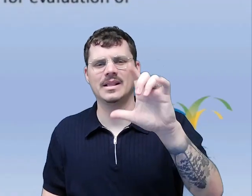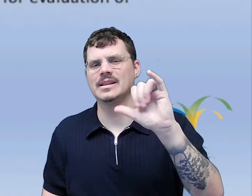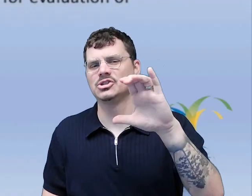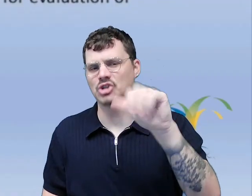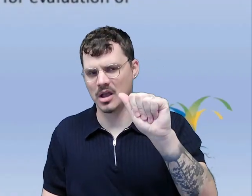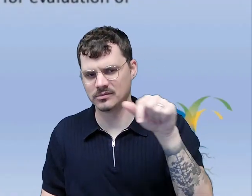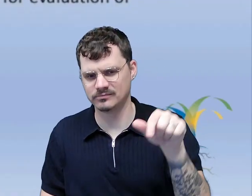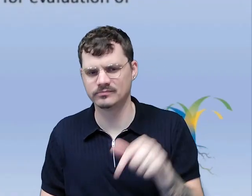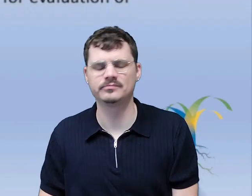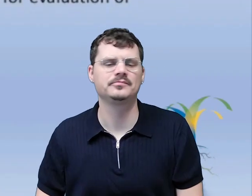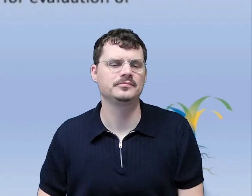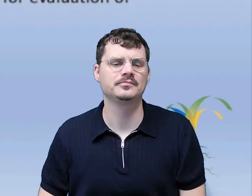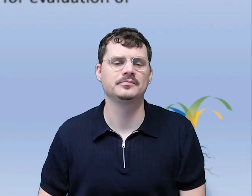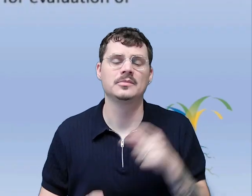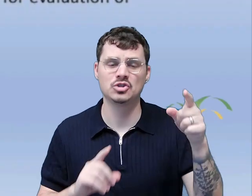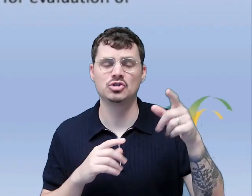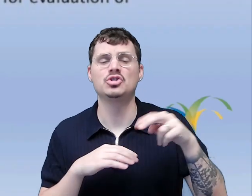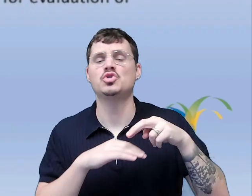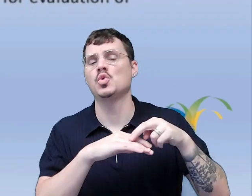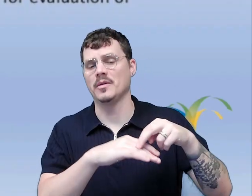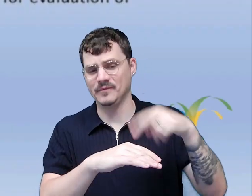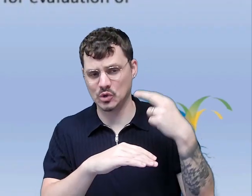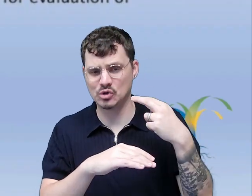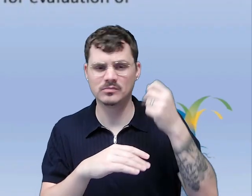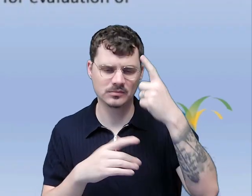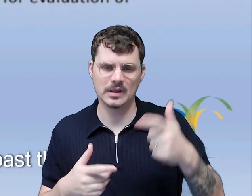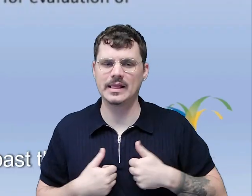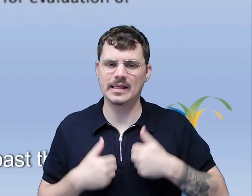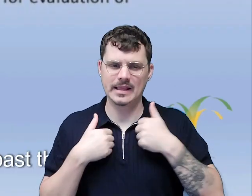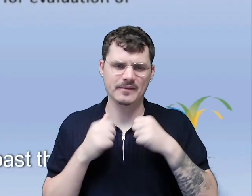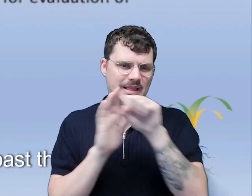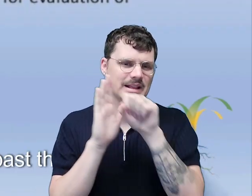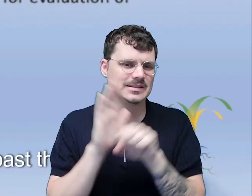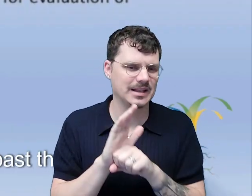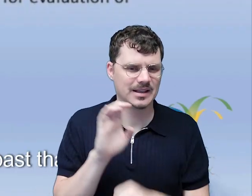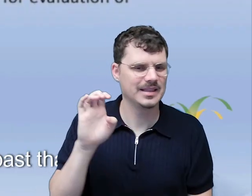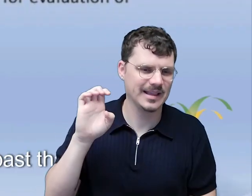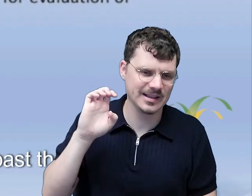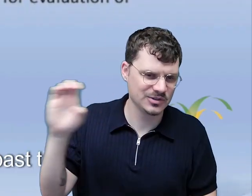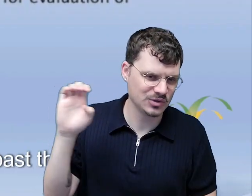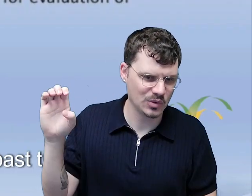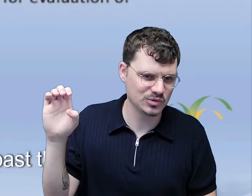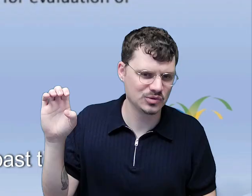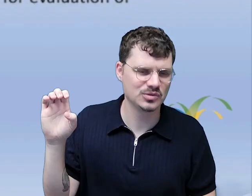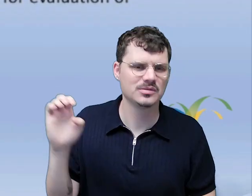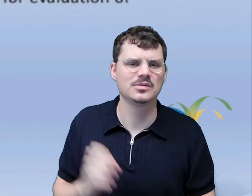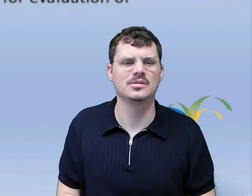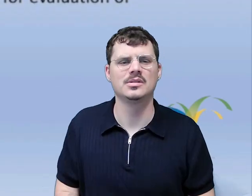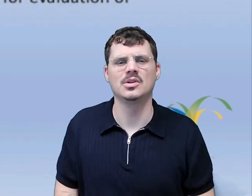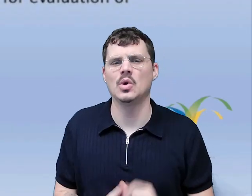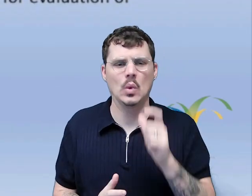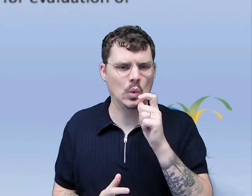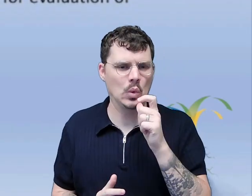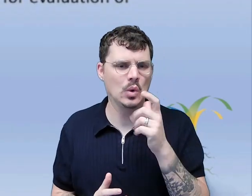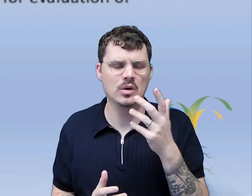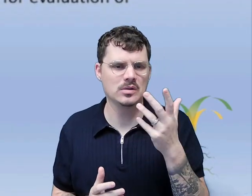And then there's Felicia. Felicia was referred, again, living in a state on the East Coast that's up